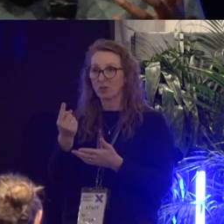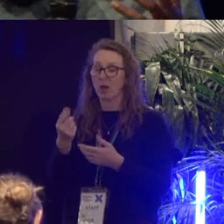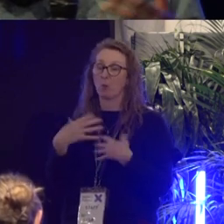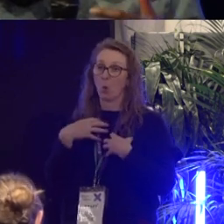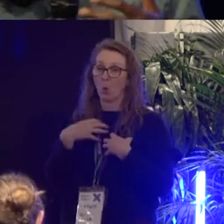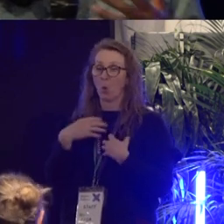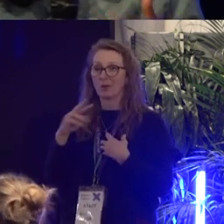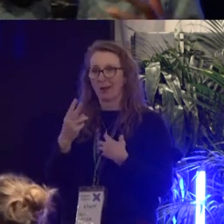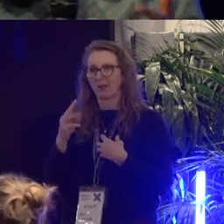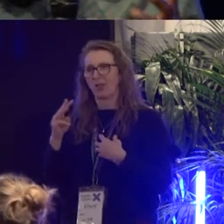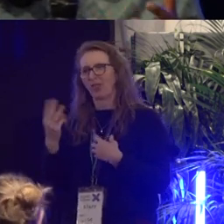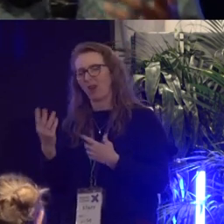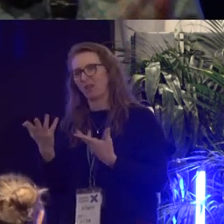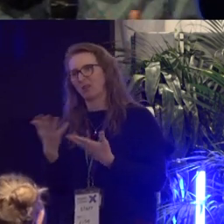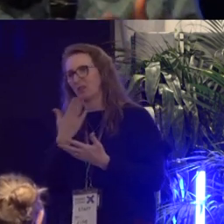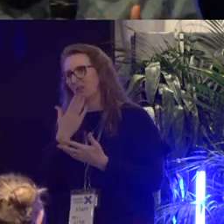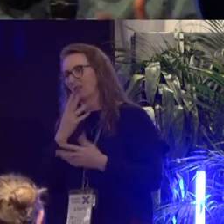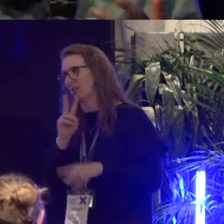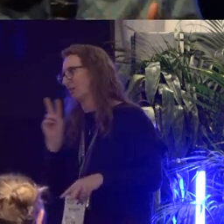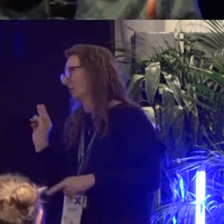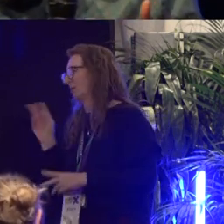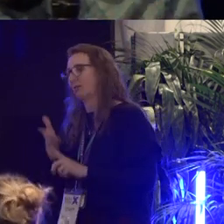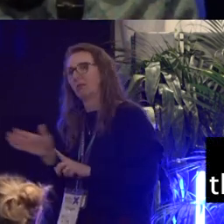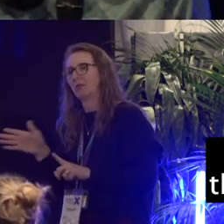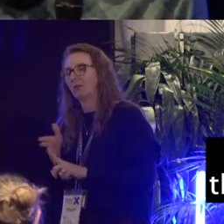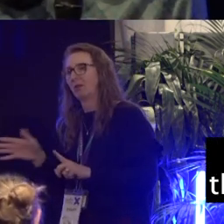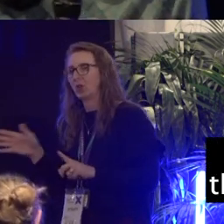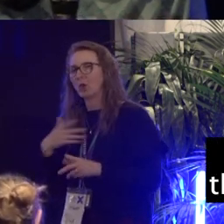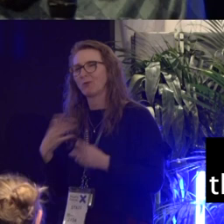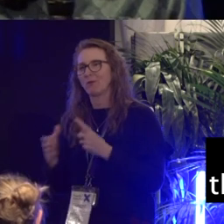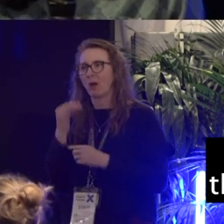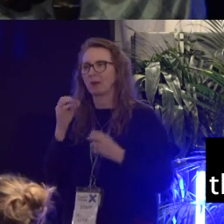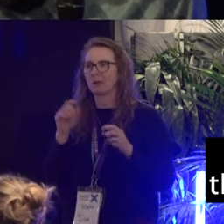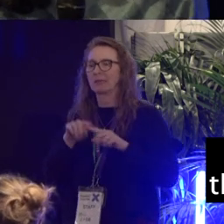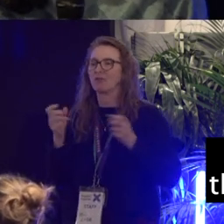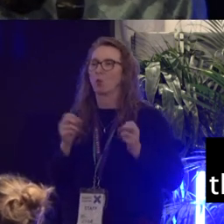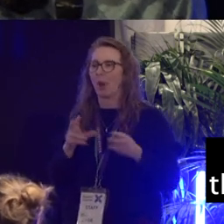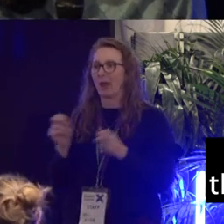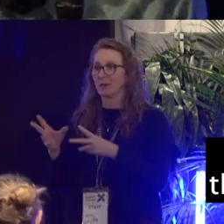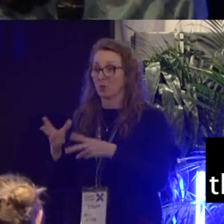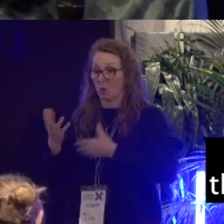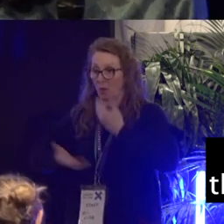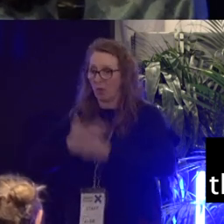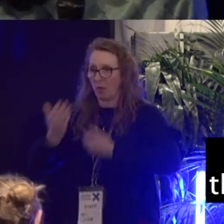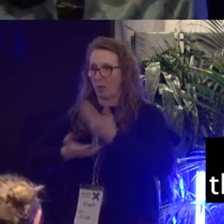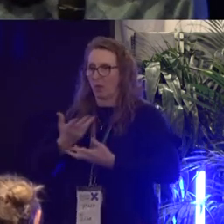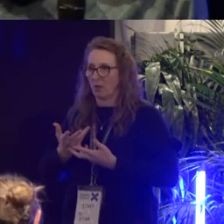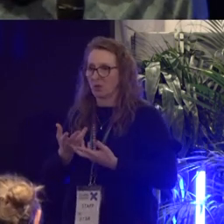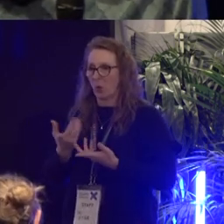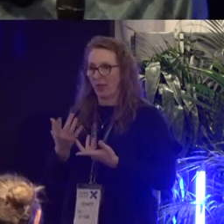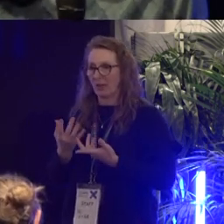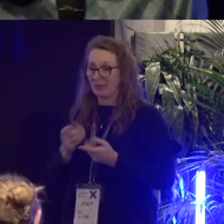using, you need to find other creative ways to tell the same story so that it doesn't, the novelty doesn't wear off, I